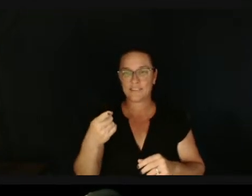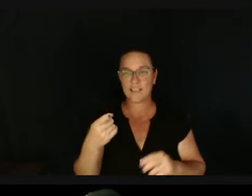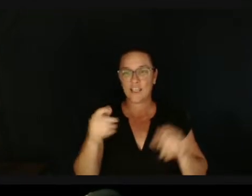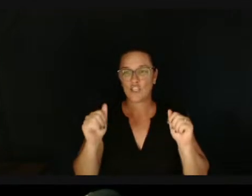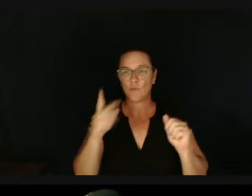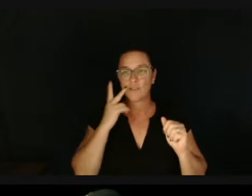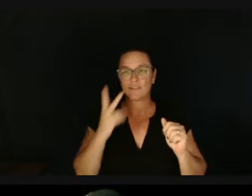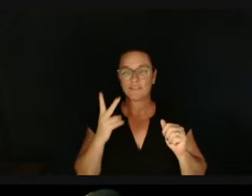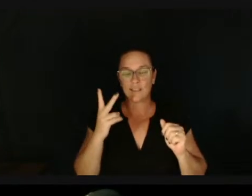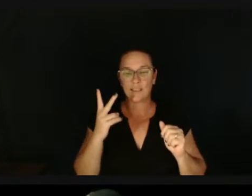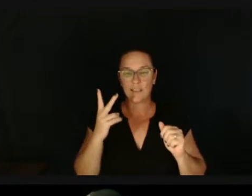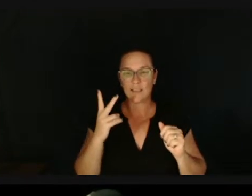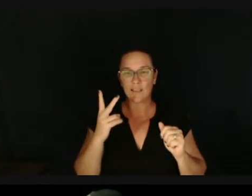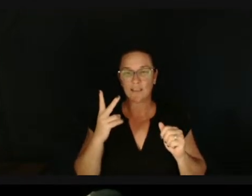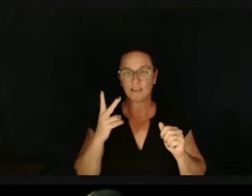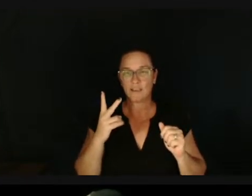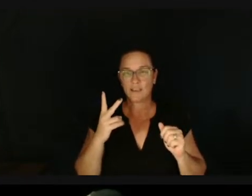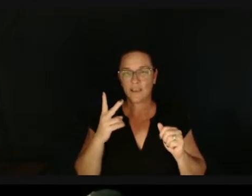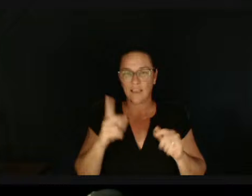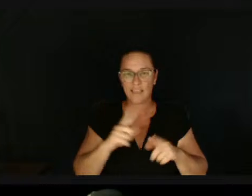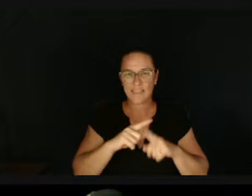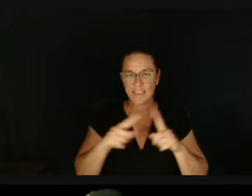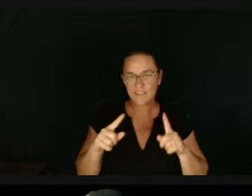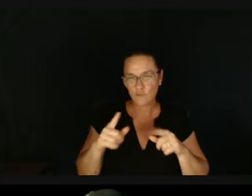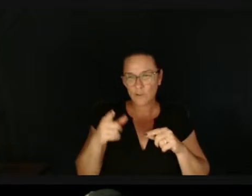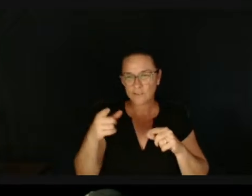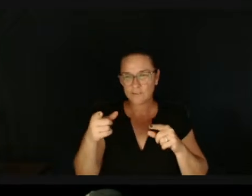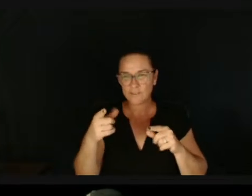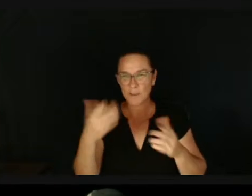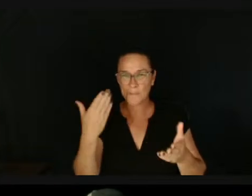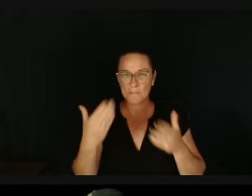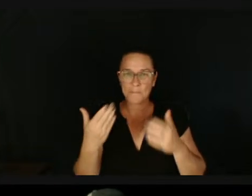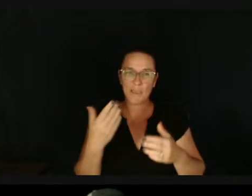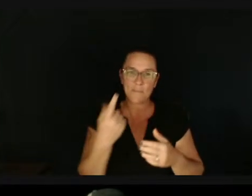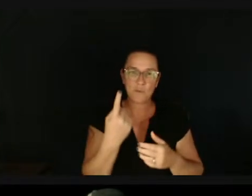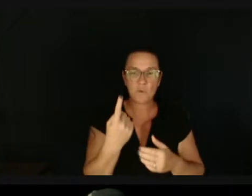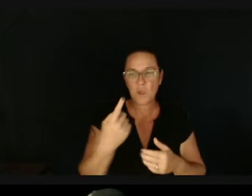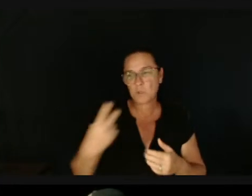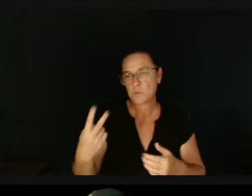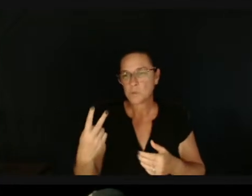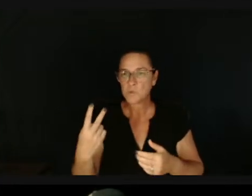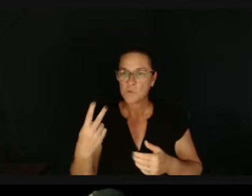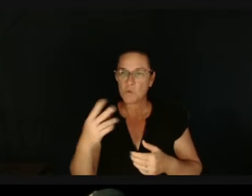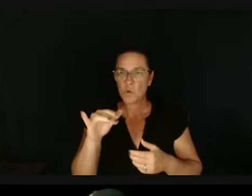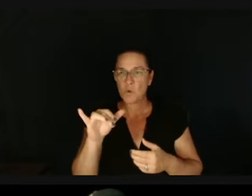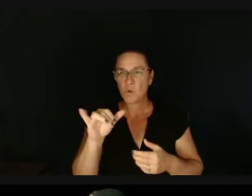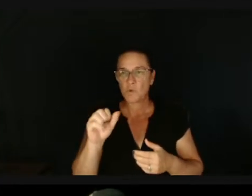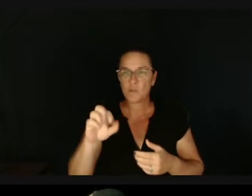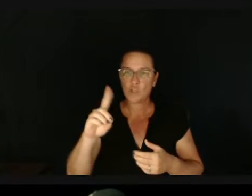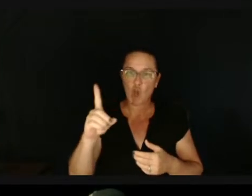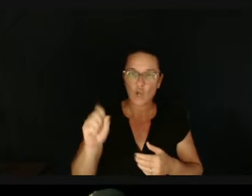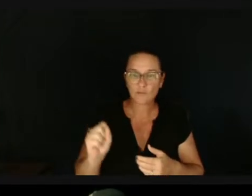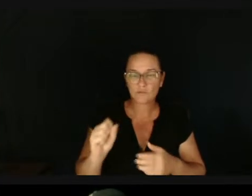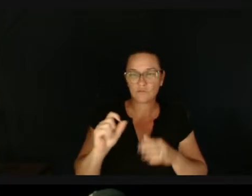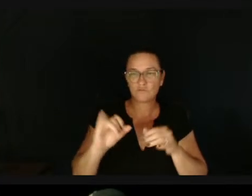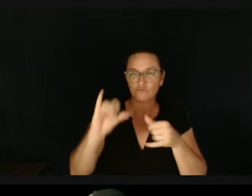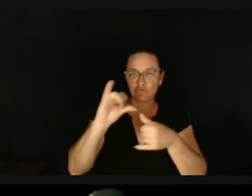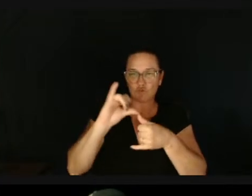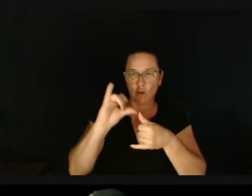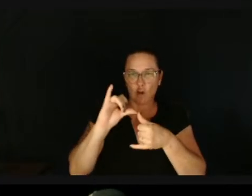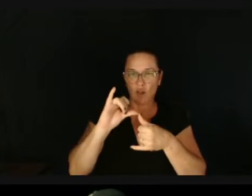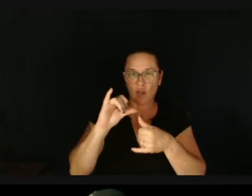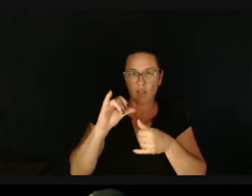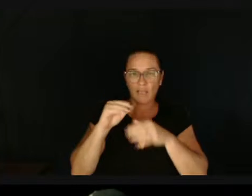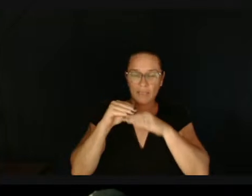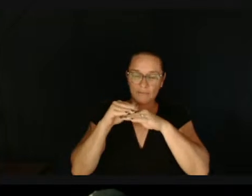by the features. This is probably about 1 to 2 meters tall, 1 or 2 yards tall, this flow. So at this far edge, they're